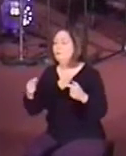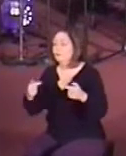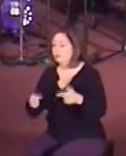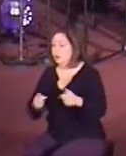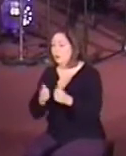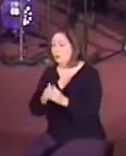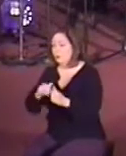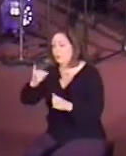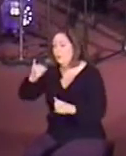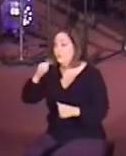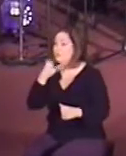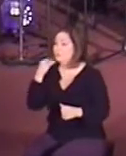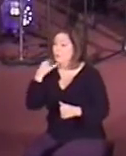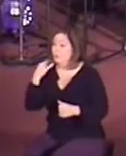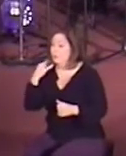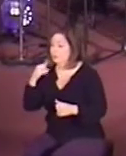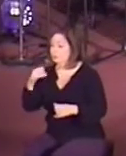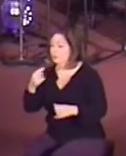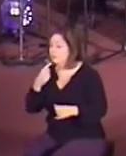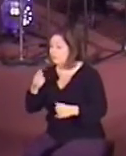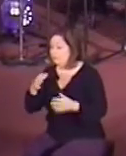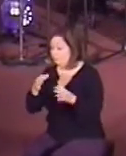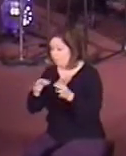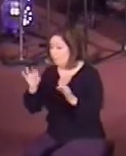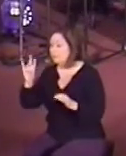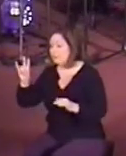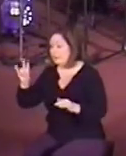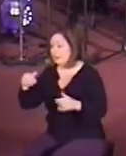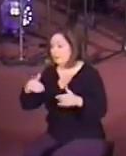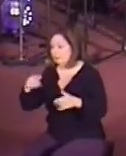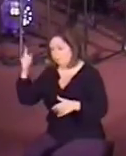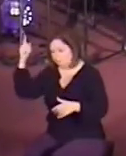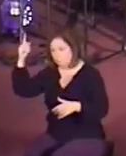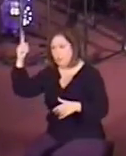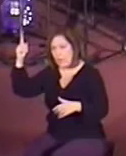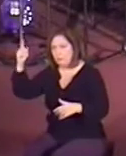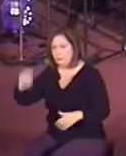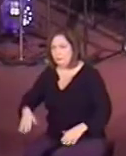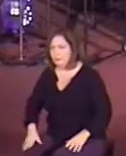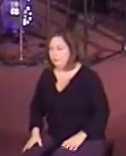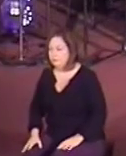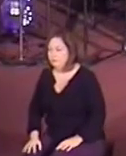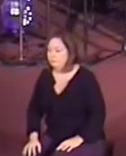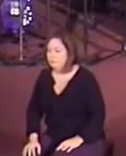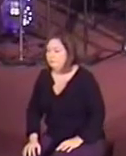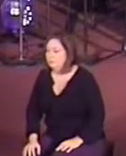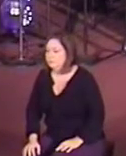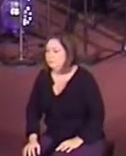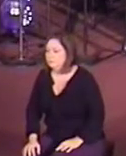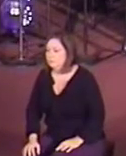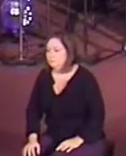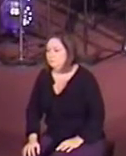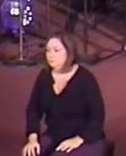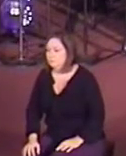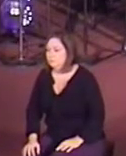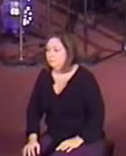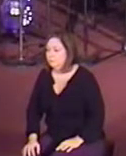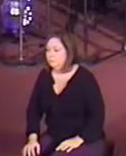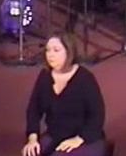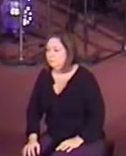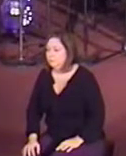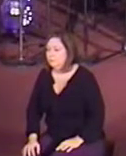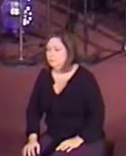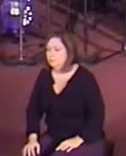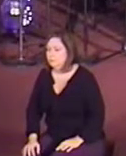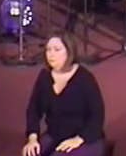And look at what Isaiah says in chapter 55, verse 7. Let the wicked forsake his way, and let the unrighteous man his